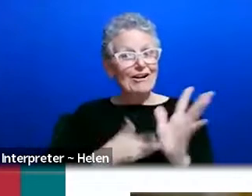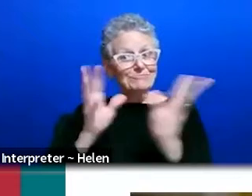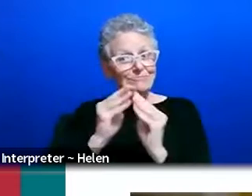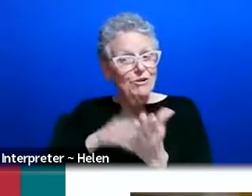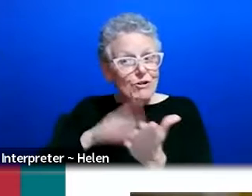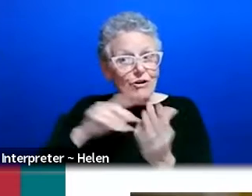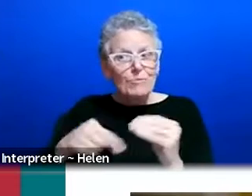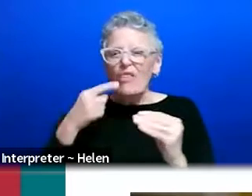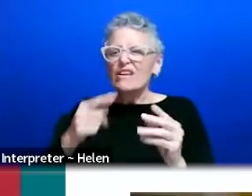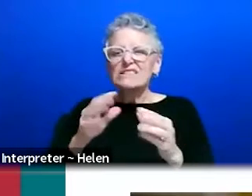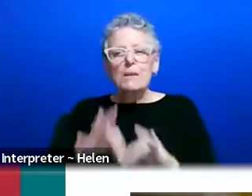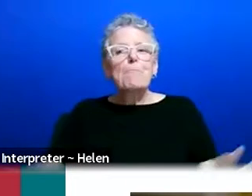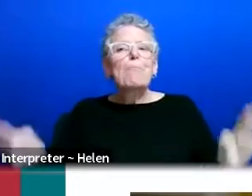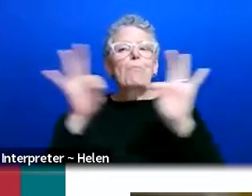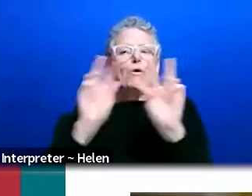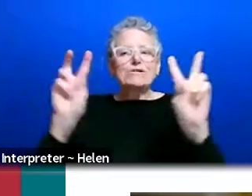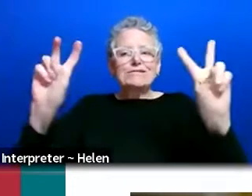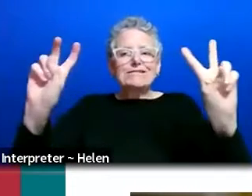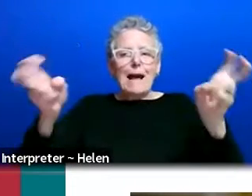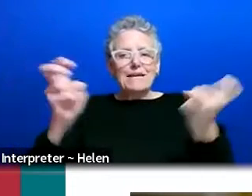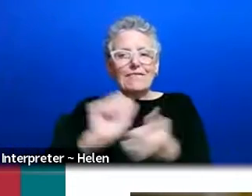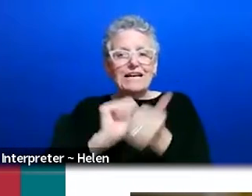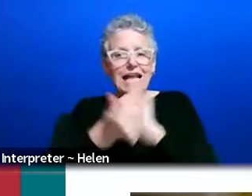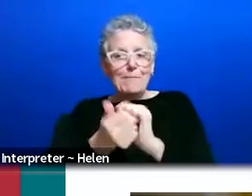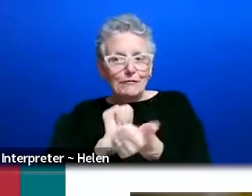this important topic.